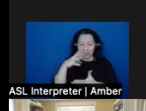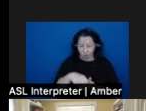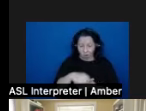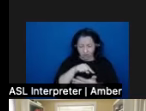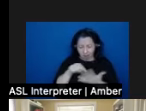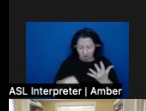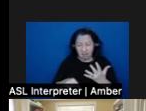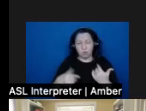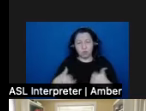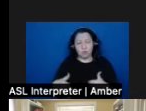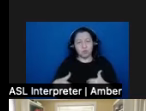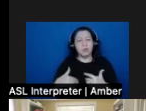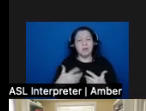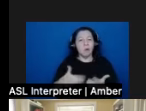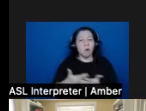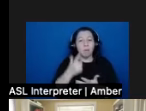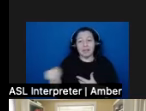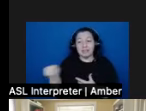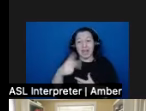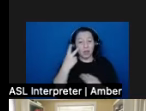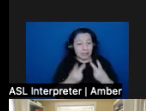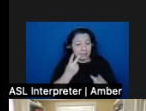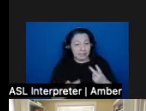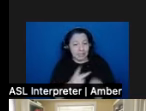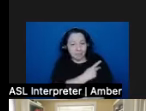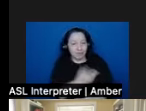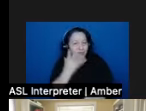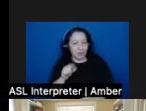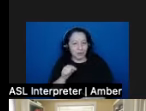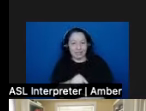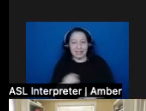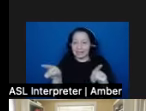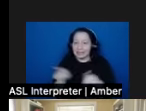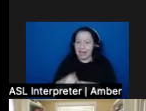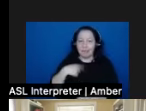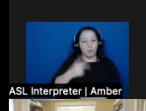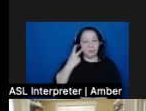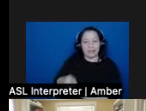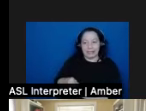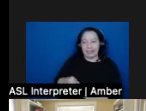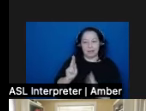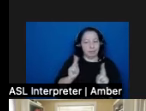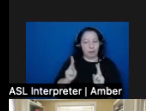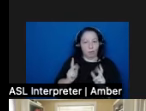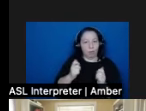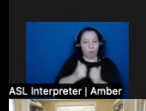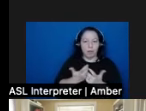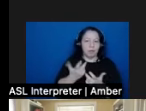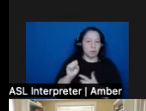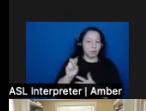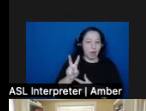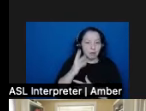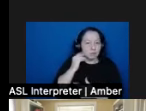They're seeing patients who have experienced this, just like we are seeing folks who have experienced sexual violence. And so the better